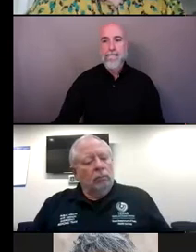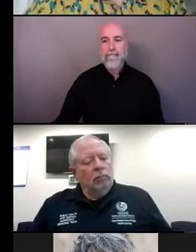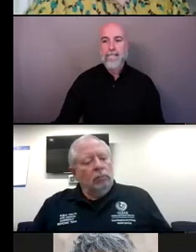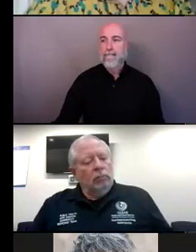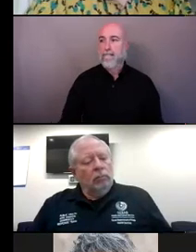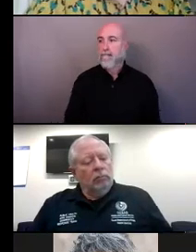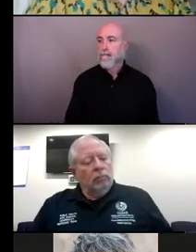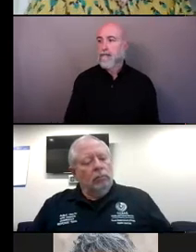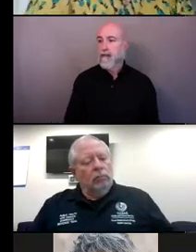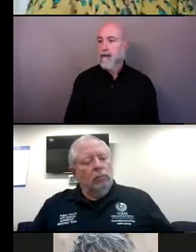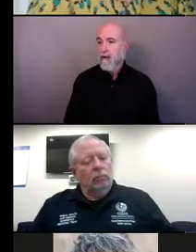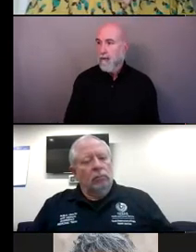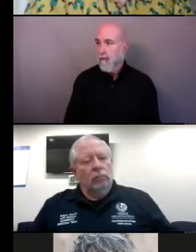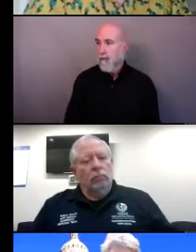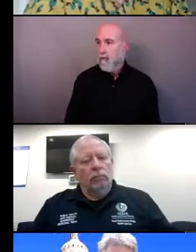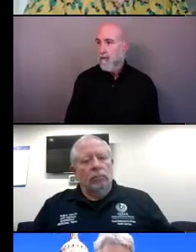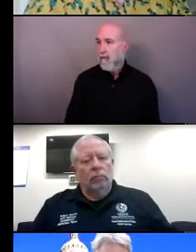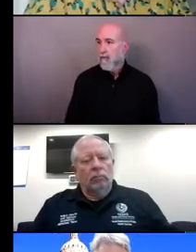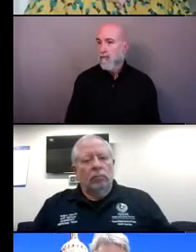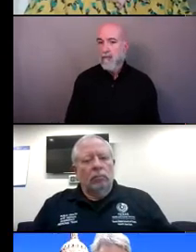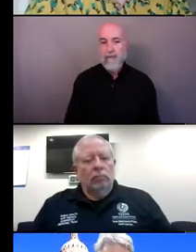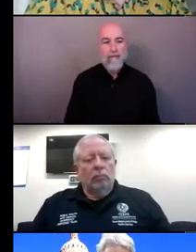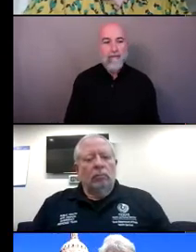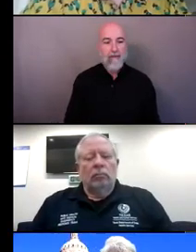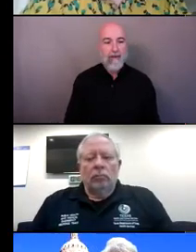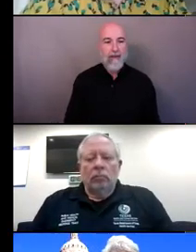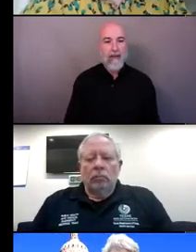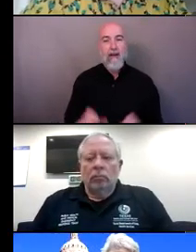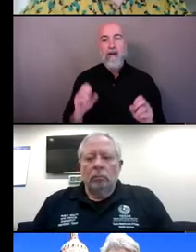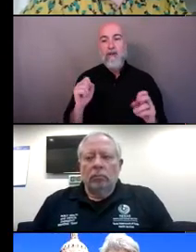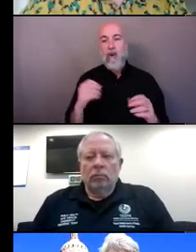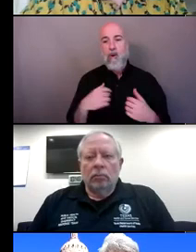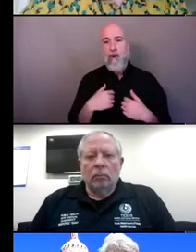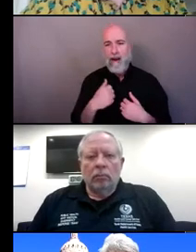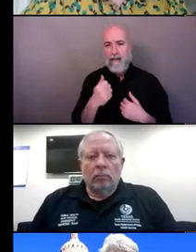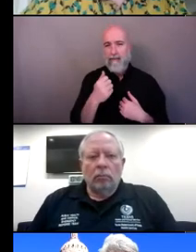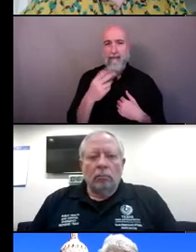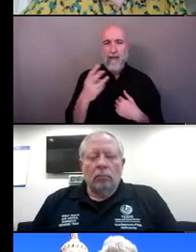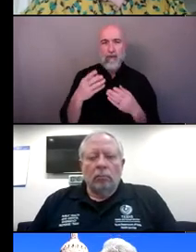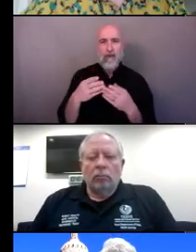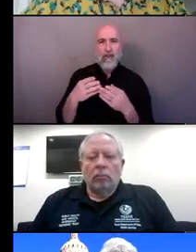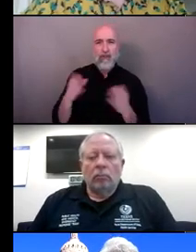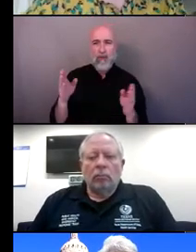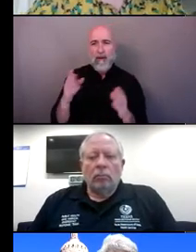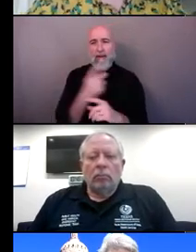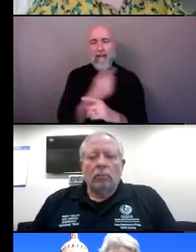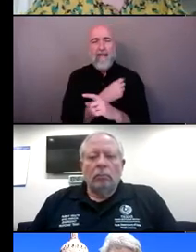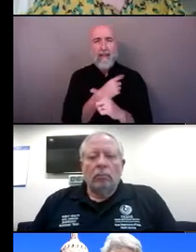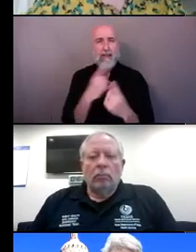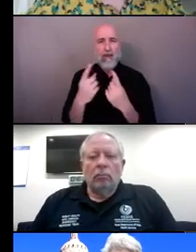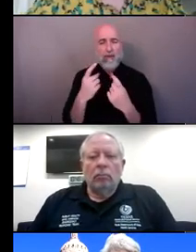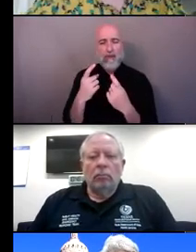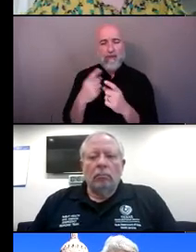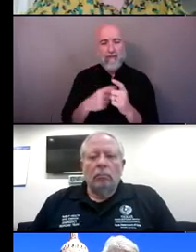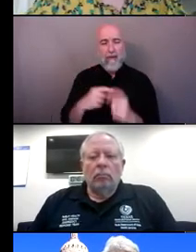Okay, it looks like we have more time left than I anticipated. We had a couple of kind of general vaccine questions come in through